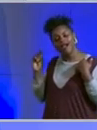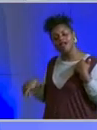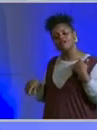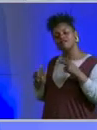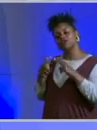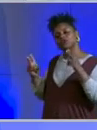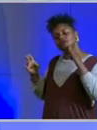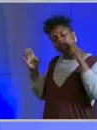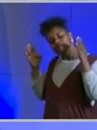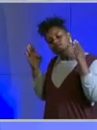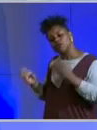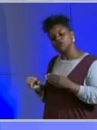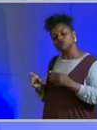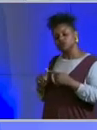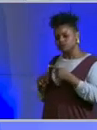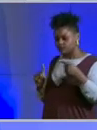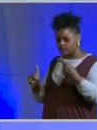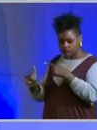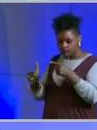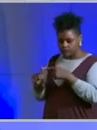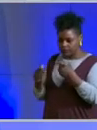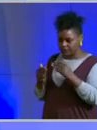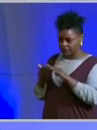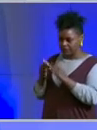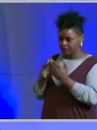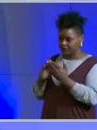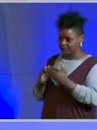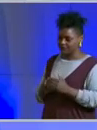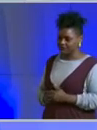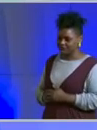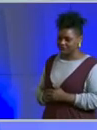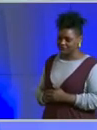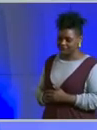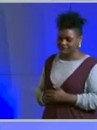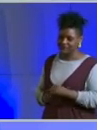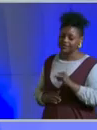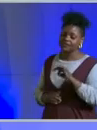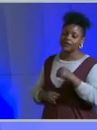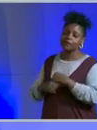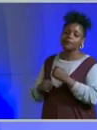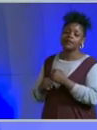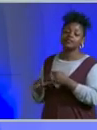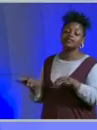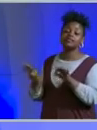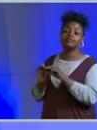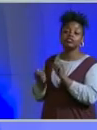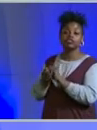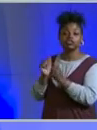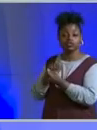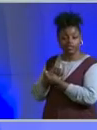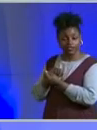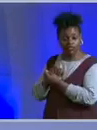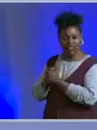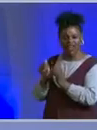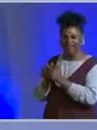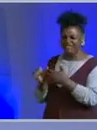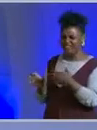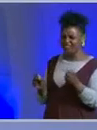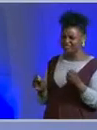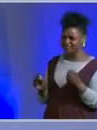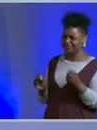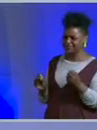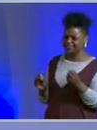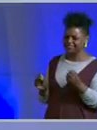we get around this city. So if we are to make significant changes in how fast we move, how much